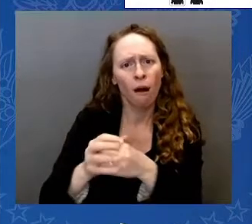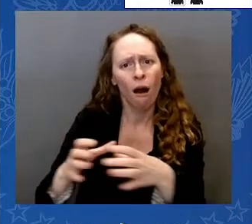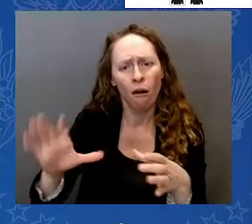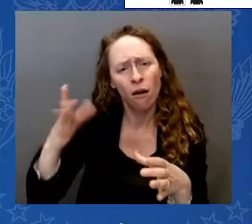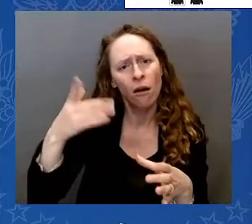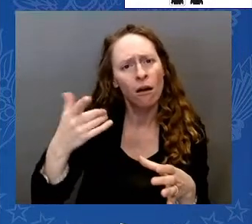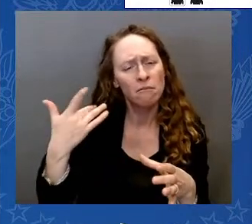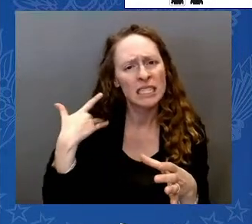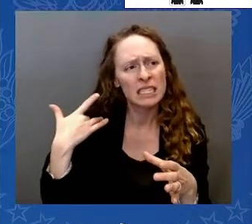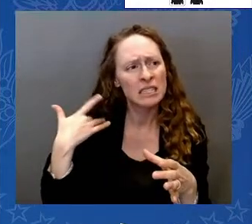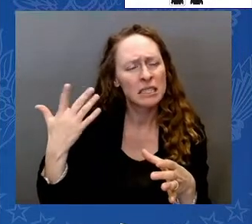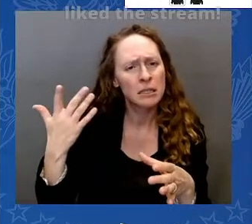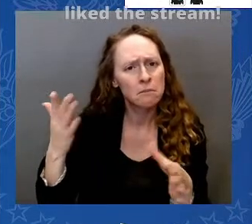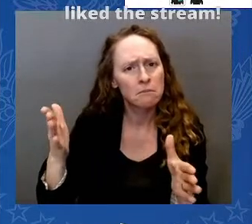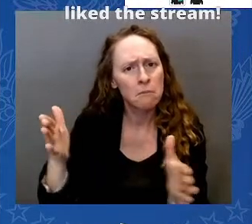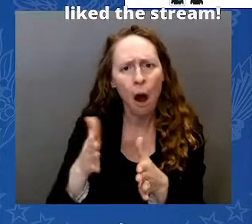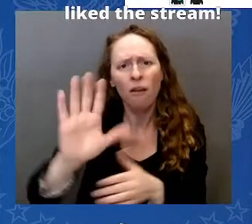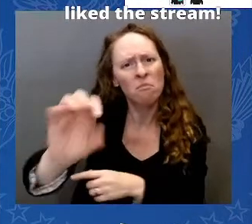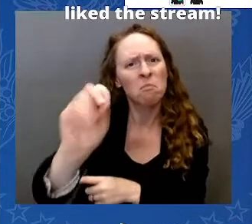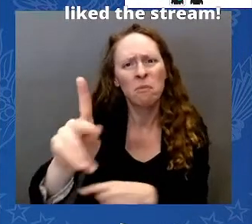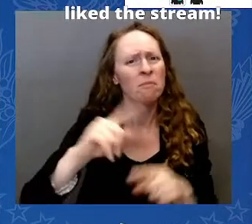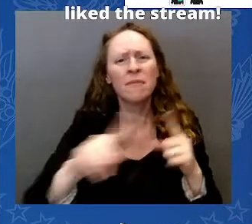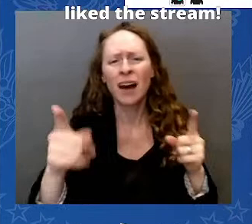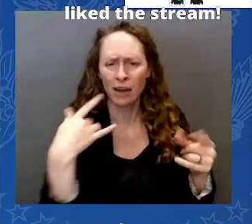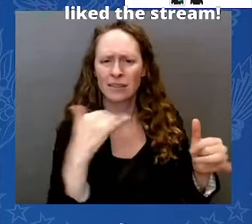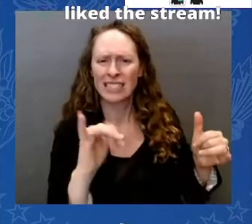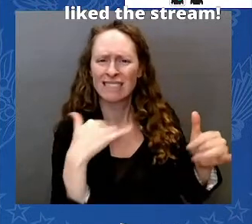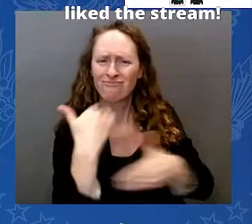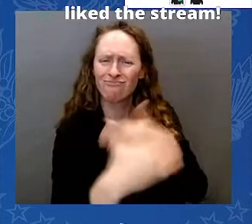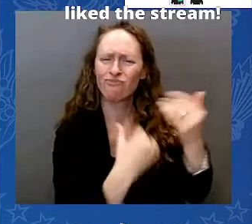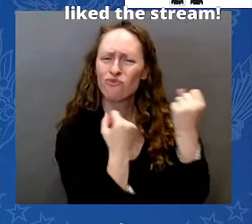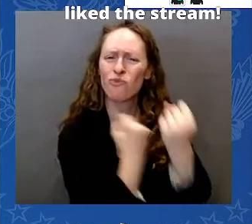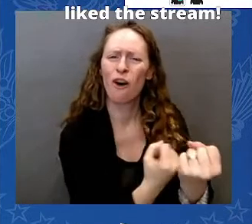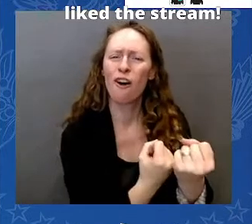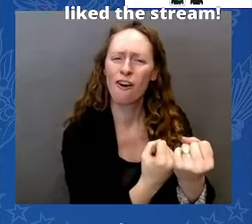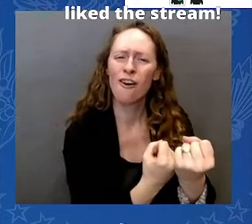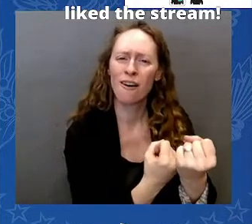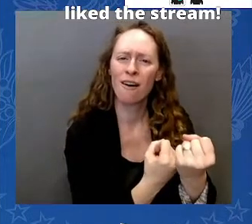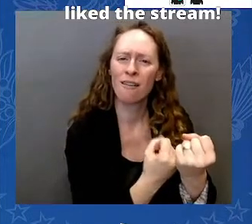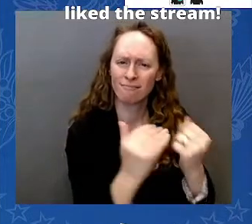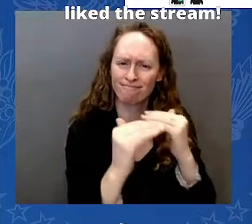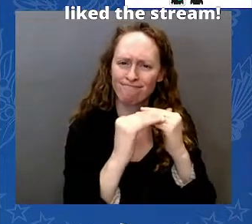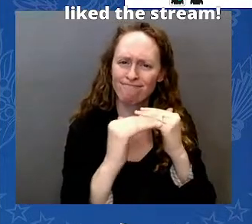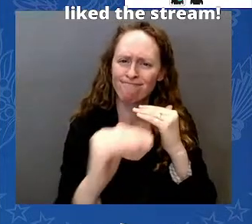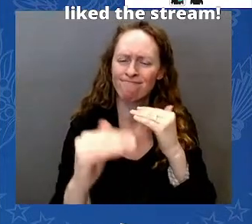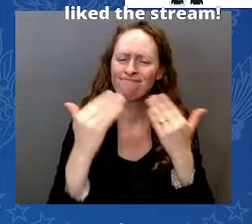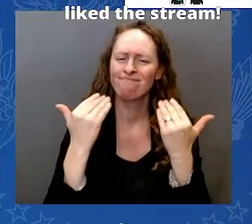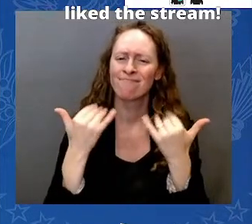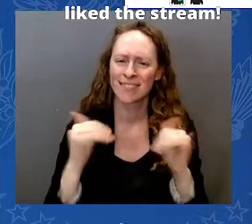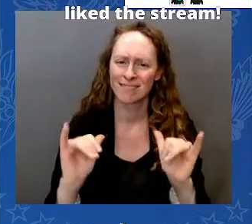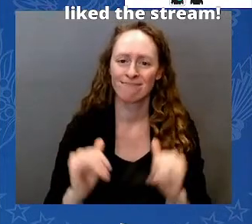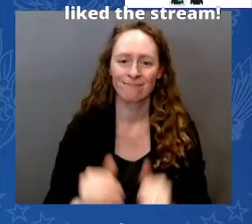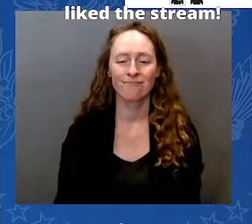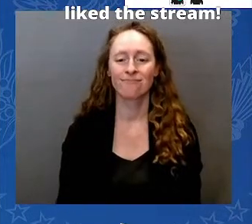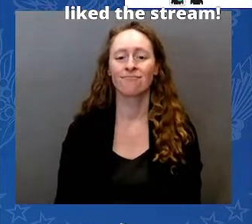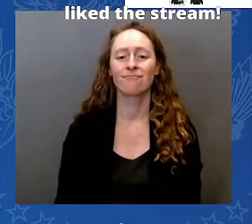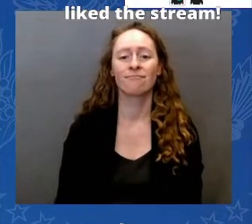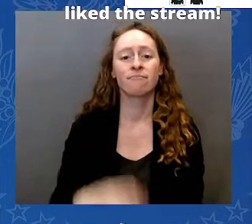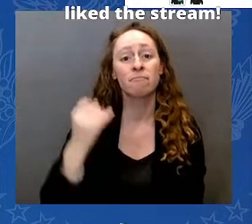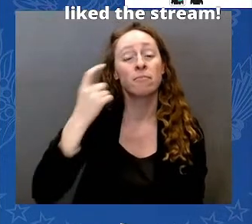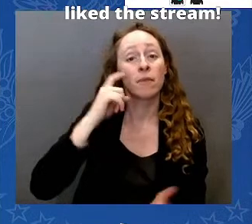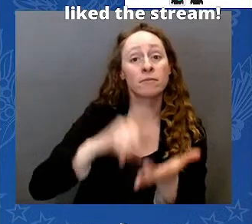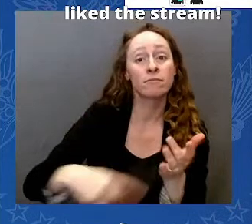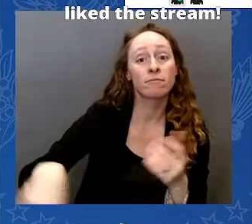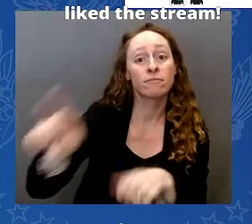pace months ago, but still growing for workers who deserve a raise. And this is the progress we need to see. In the